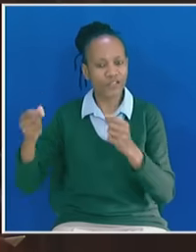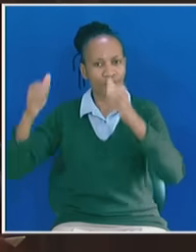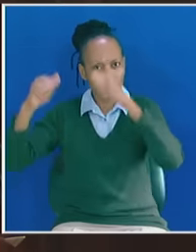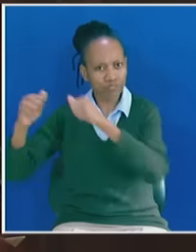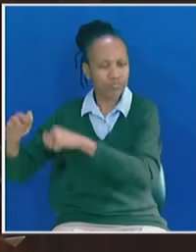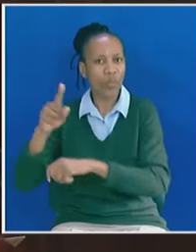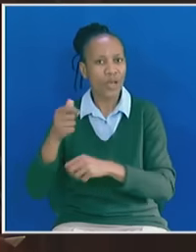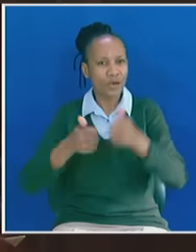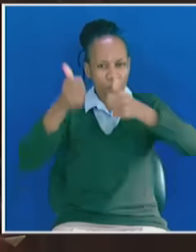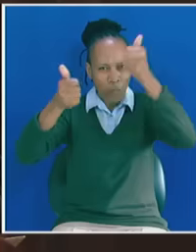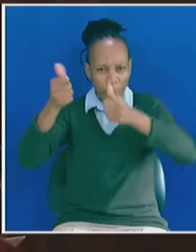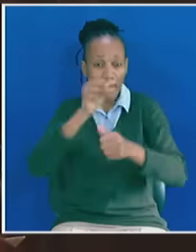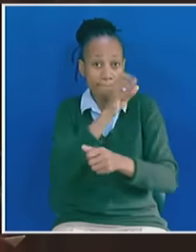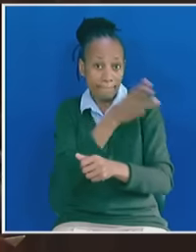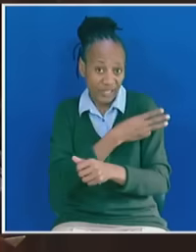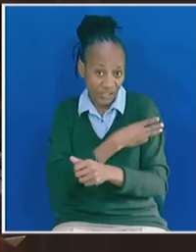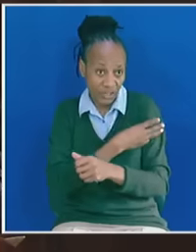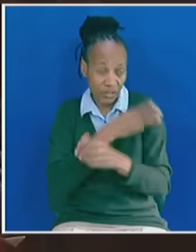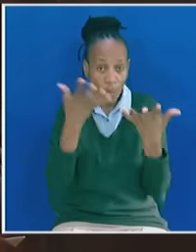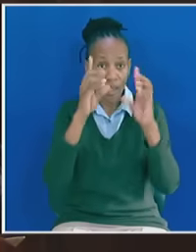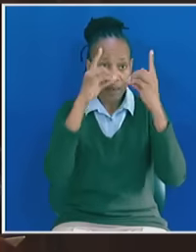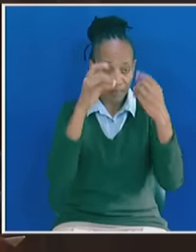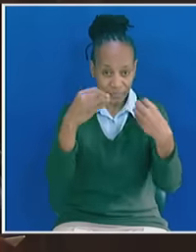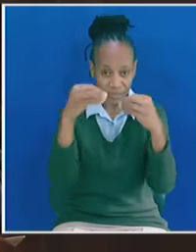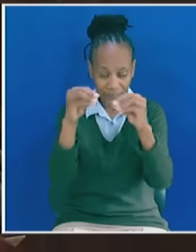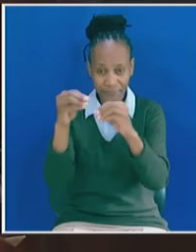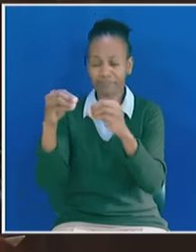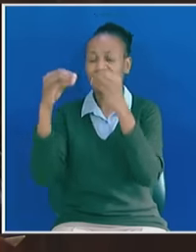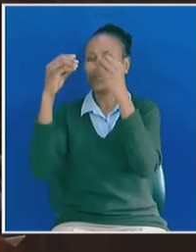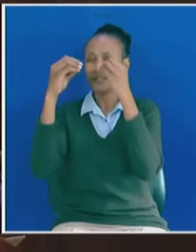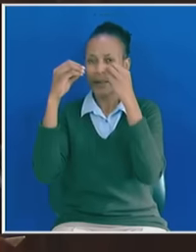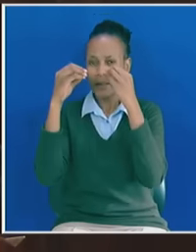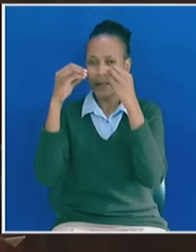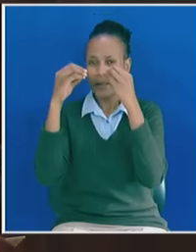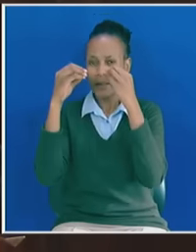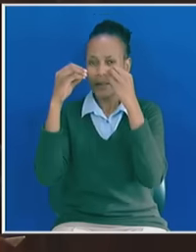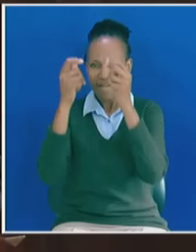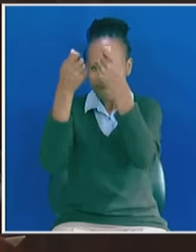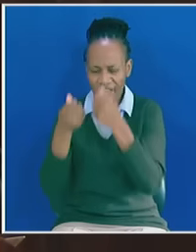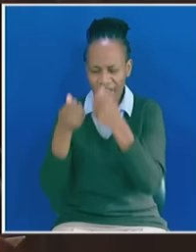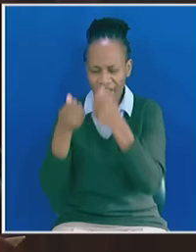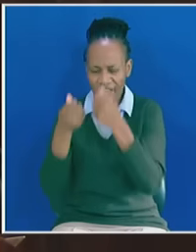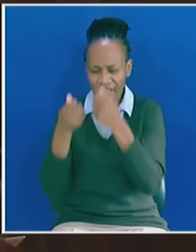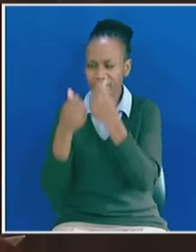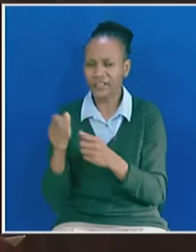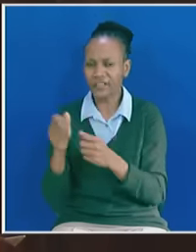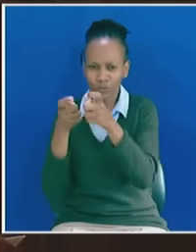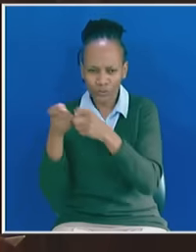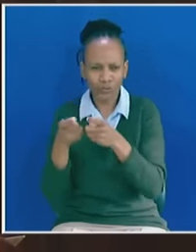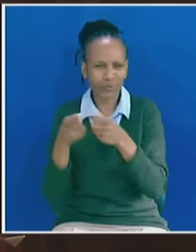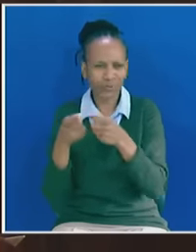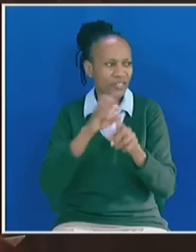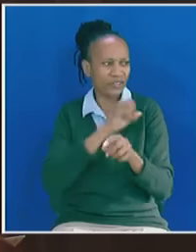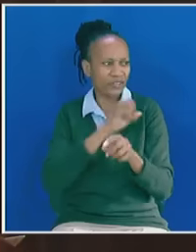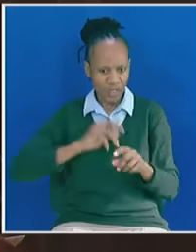senior managers in the public service, supply chain management teams, officials working on critical infrastructure while extending the process